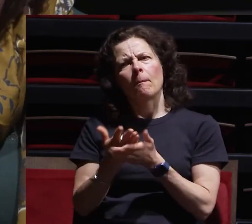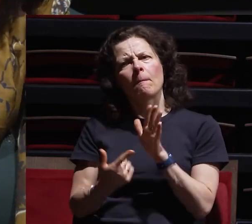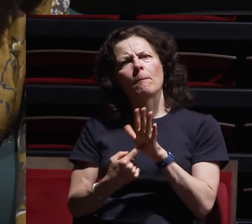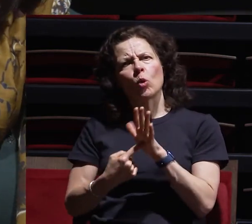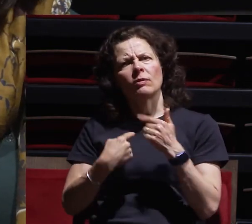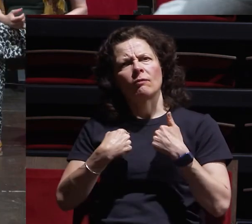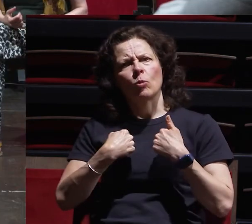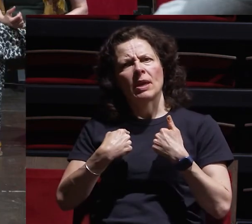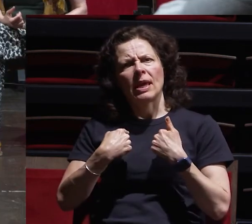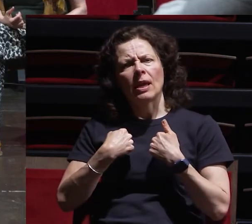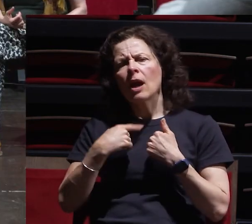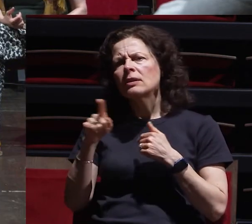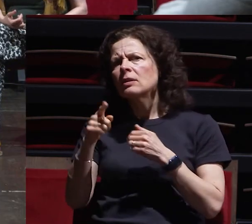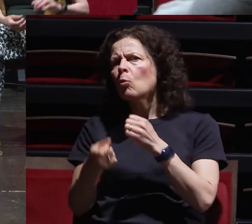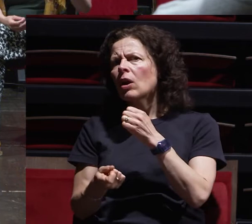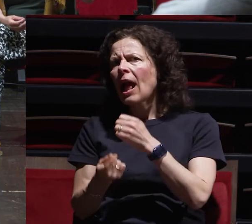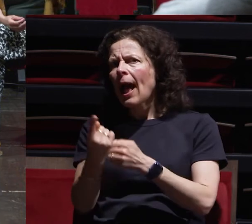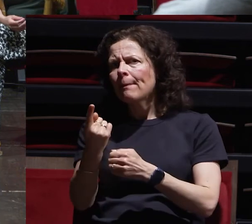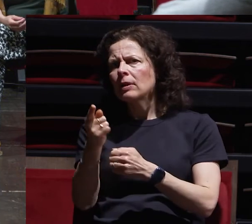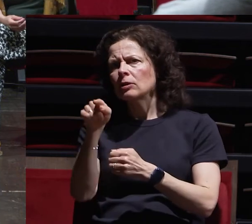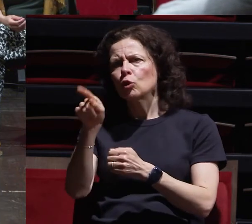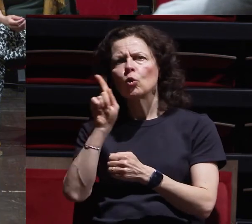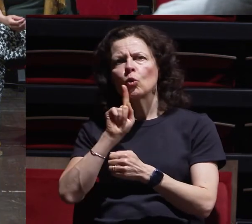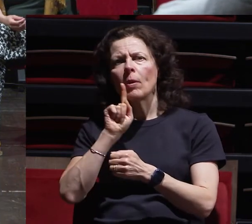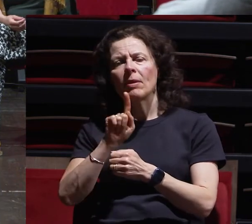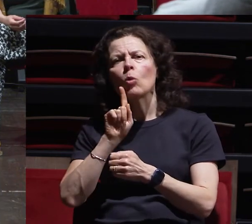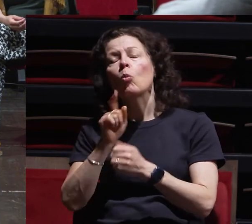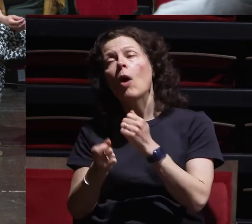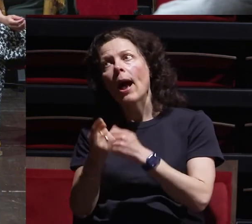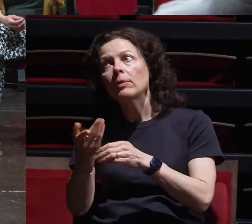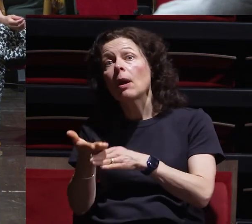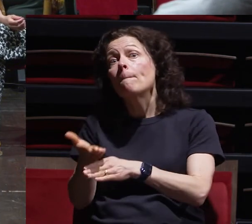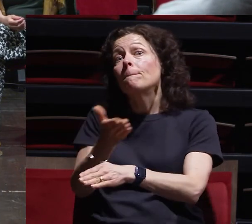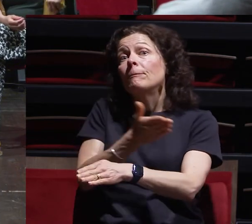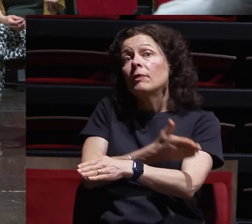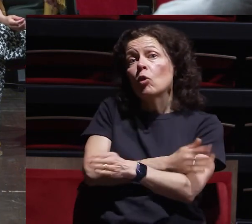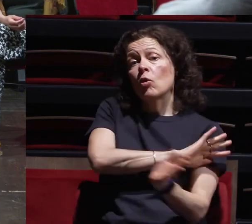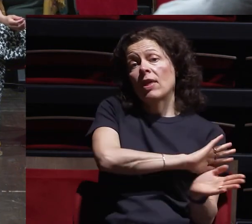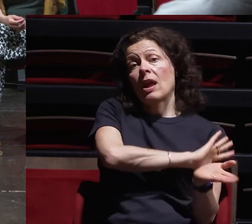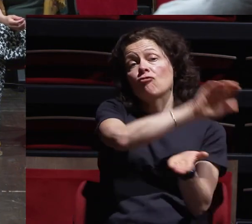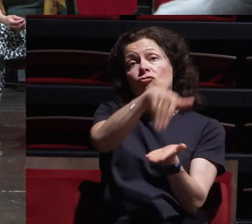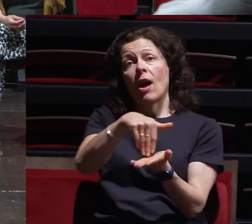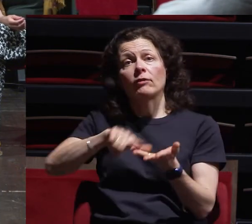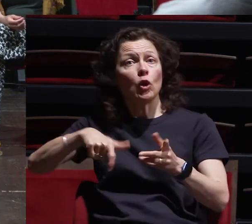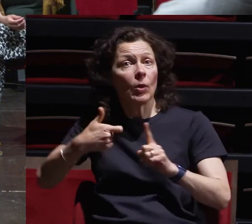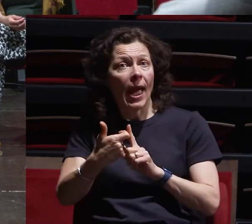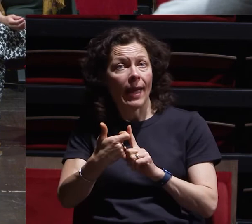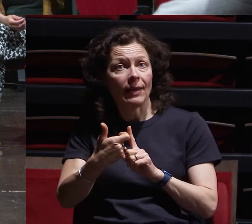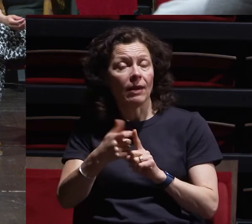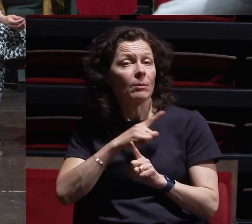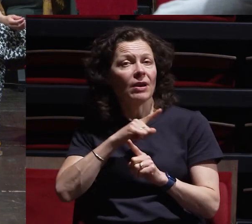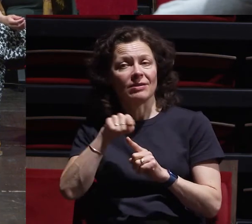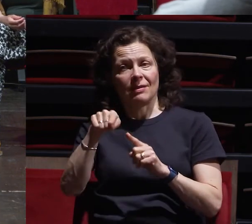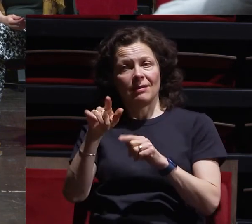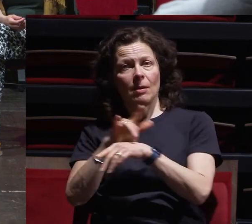in detention. It felt really important to me that we did not talk about what happened to these women before they came to the UK, why they had come here, because